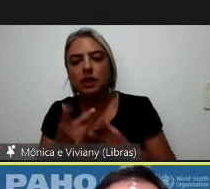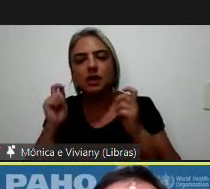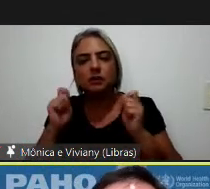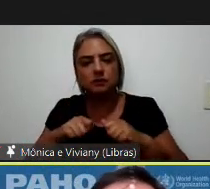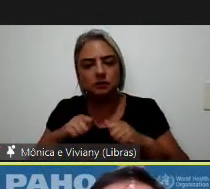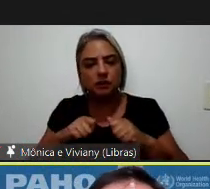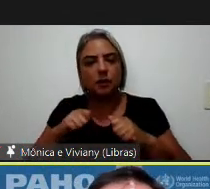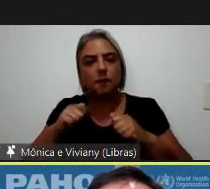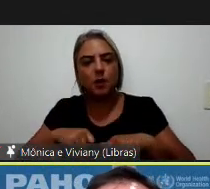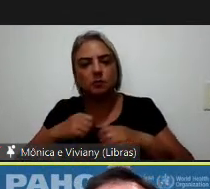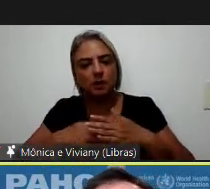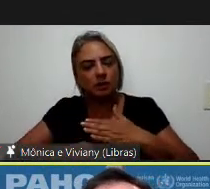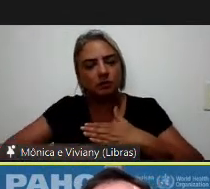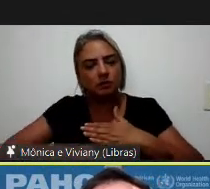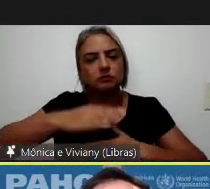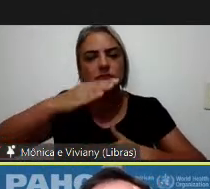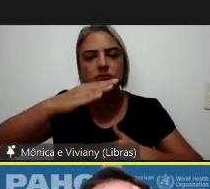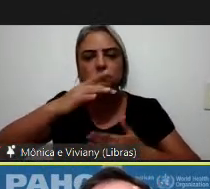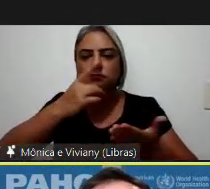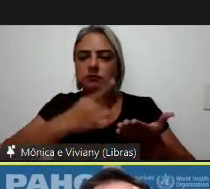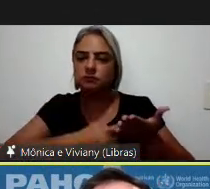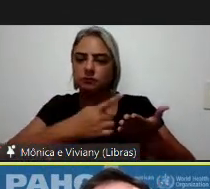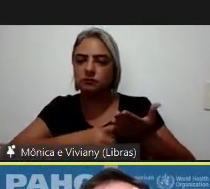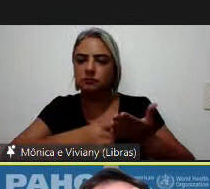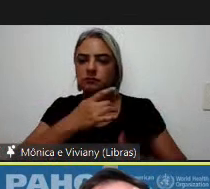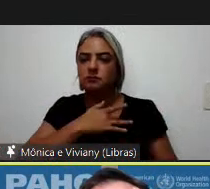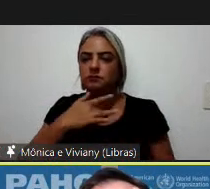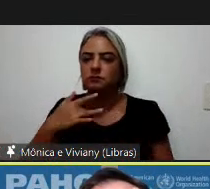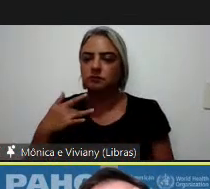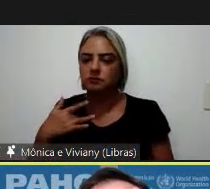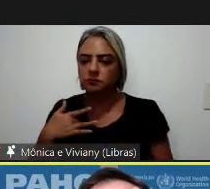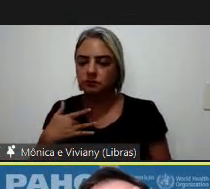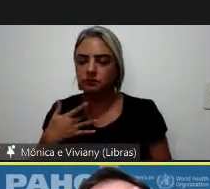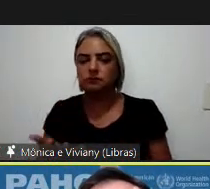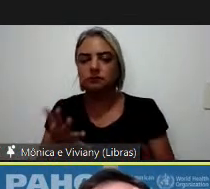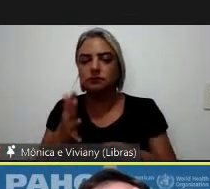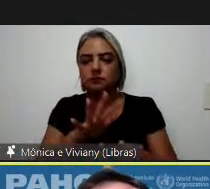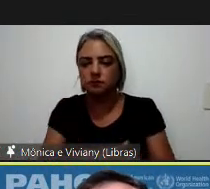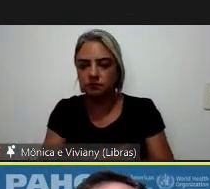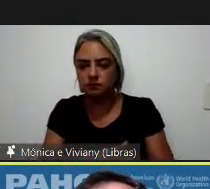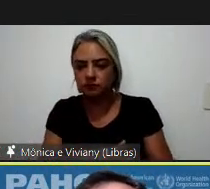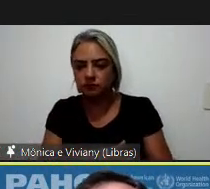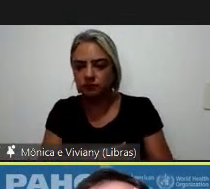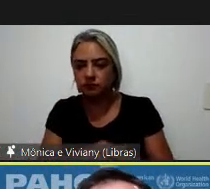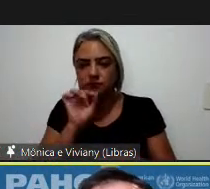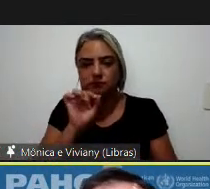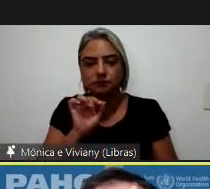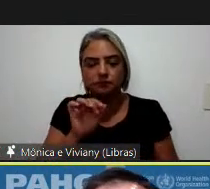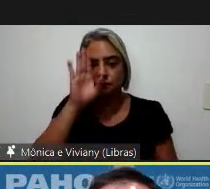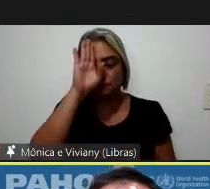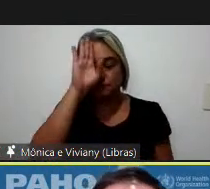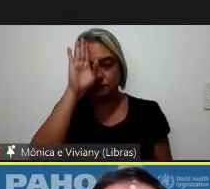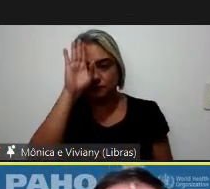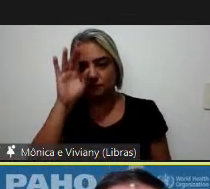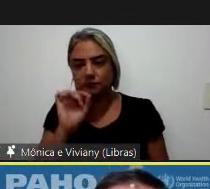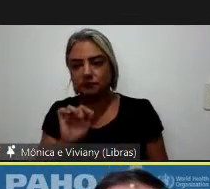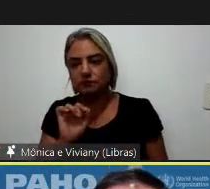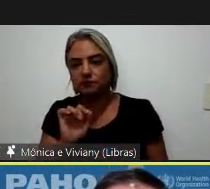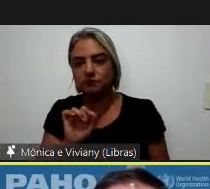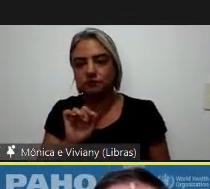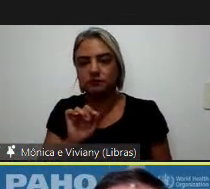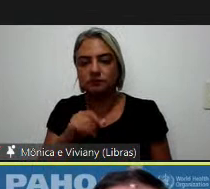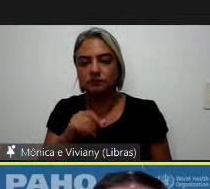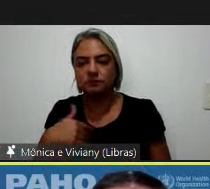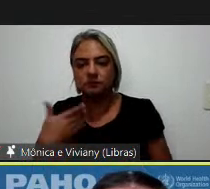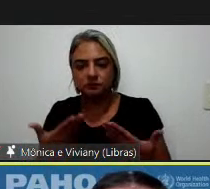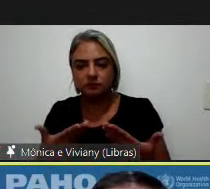make it possible for these to advance in the agenda, health agenda, integral health agenda. So this is